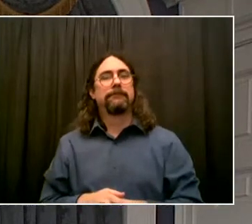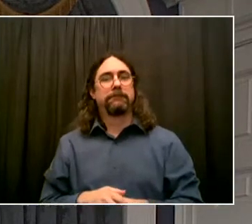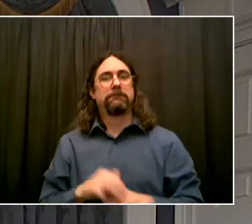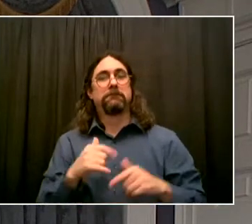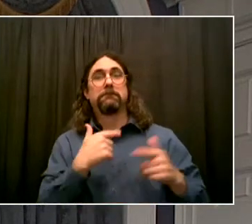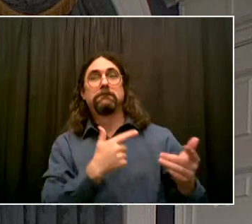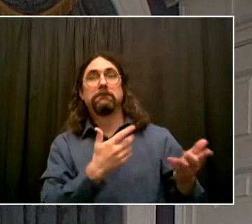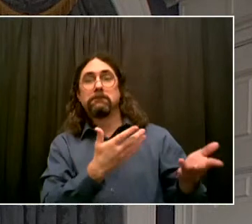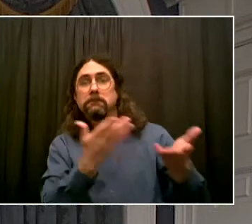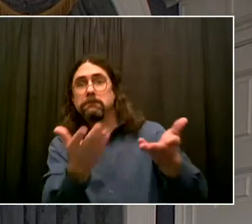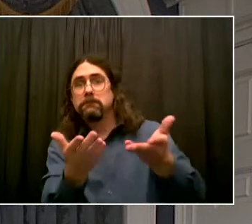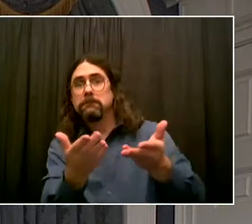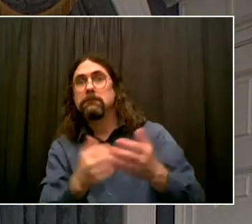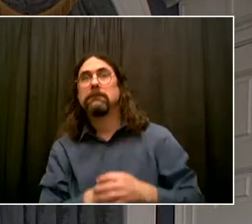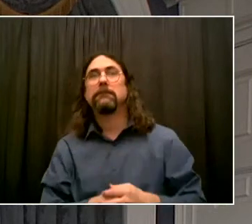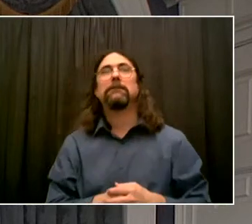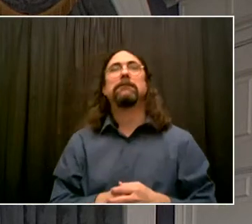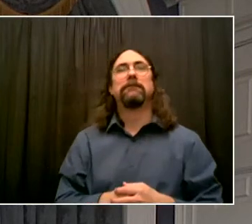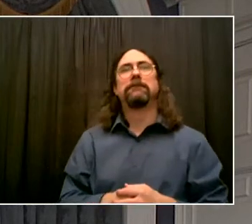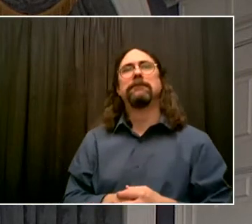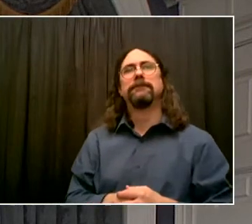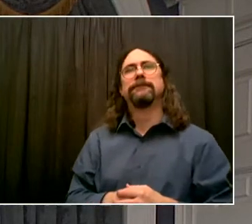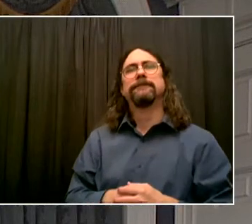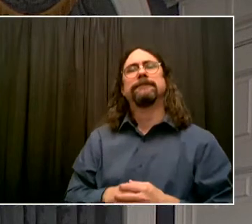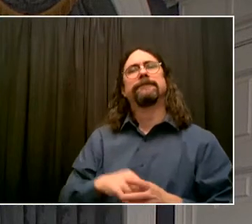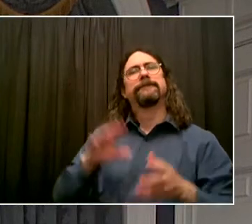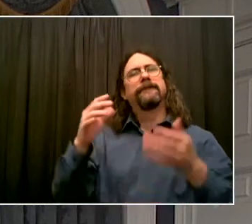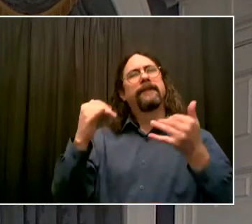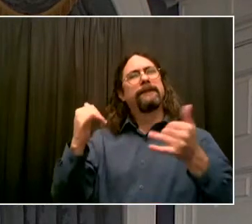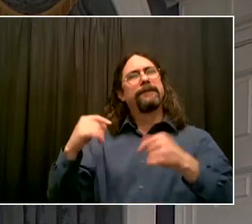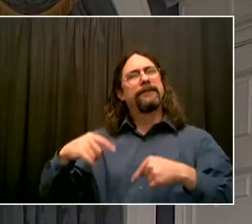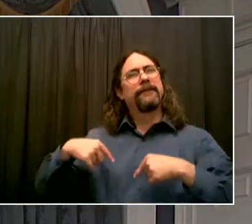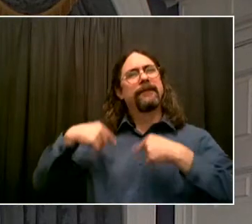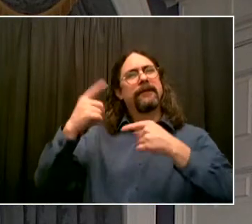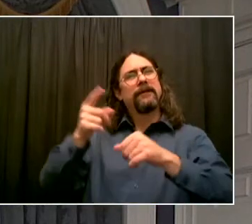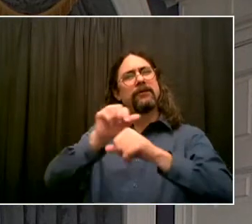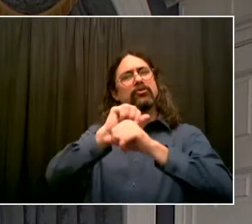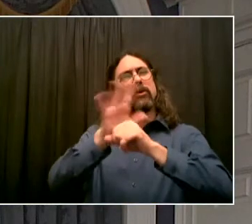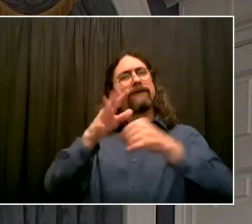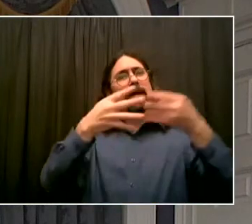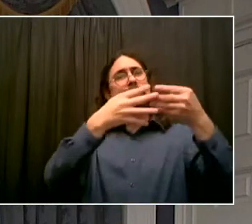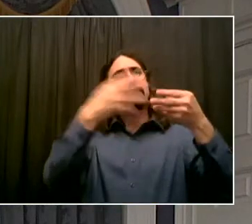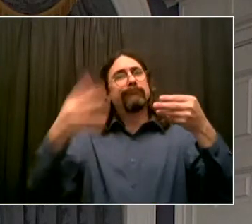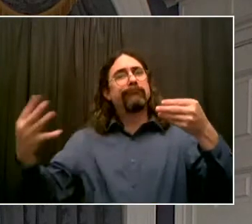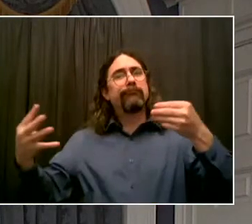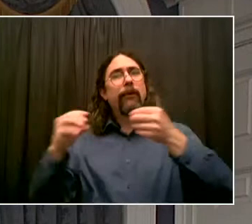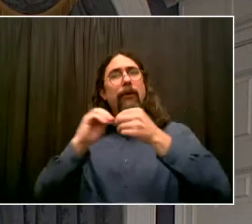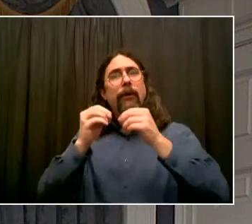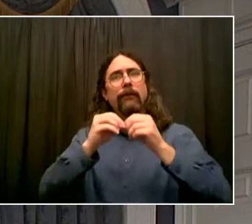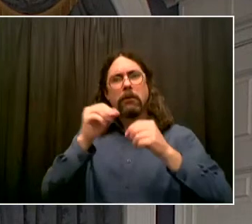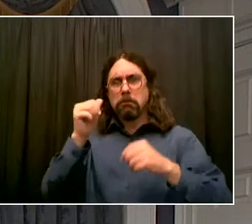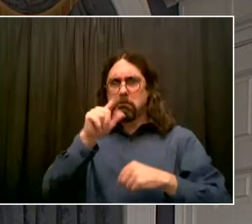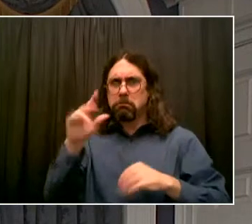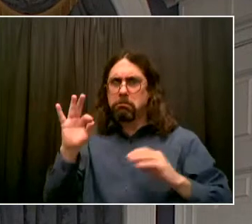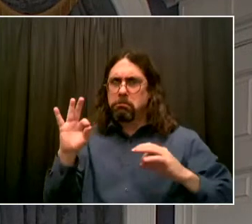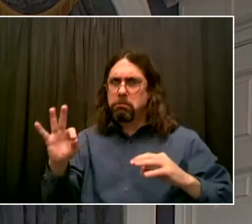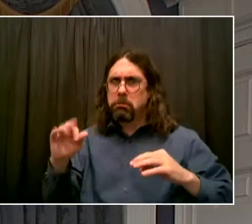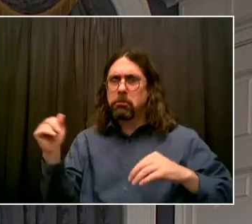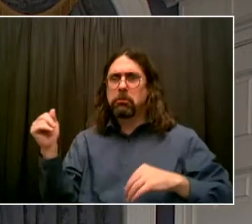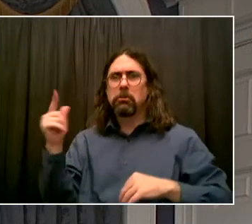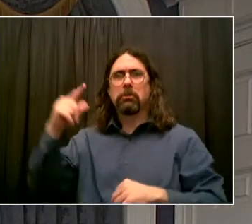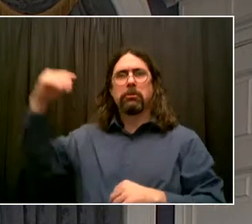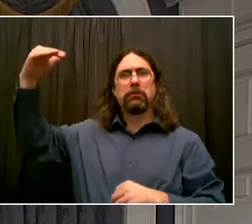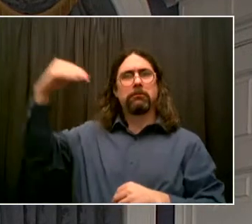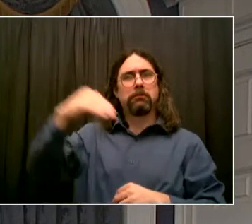down regarding COVID and coronavirus. But what concerns do you have, if any, that as these numbers continue